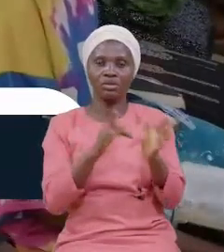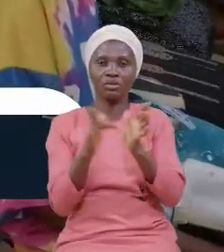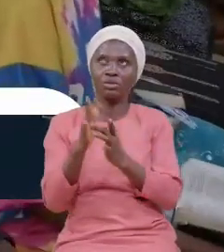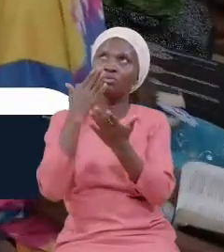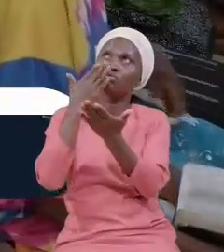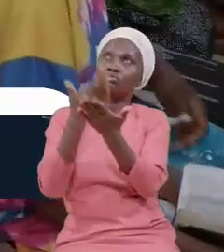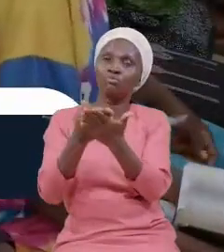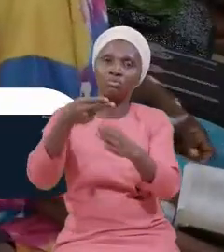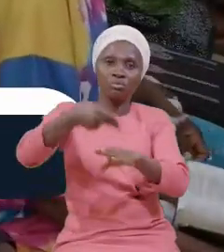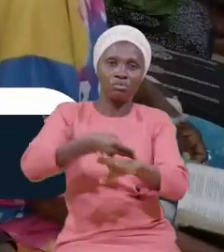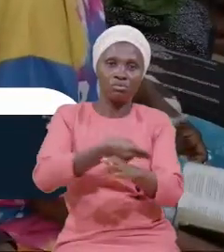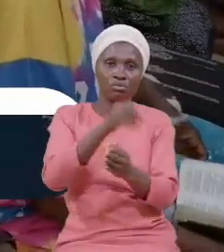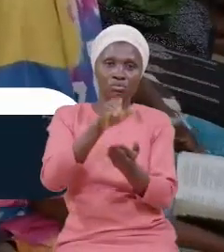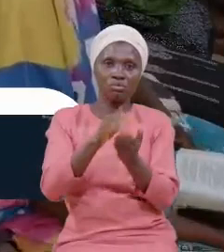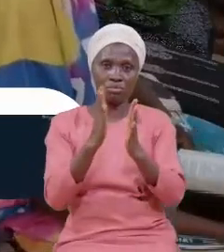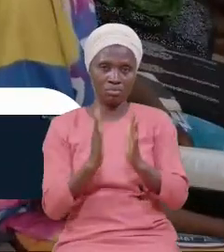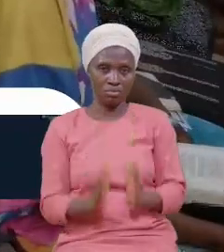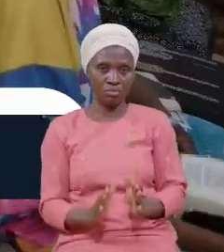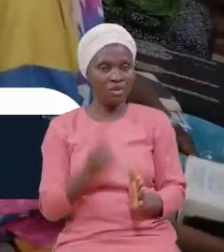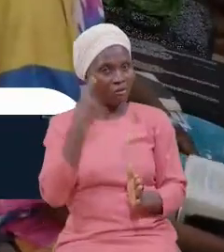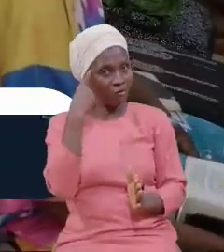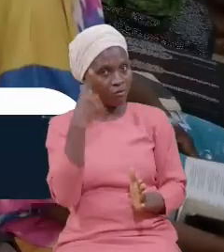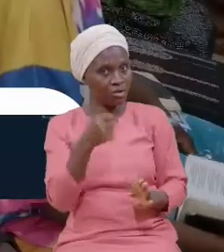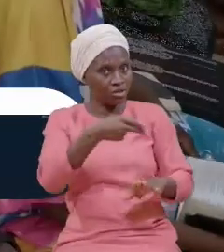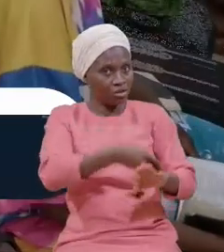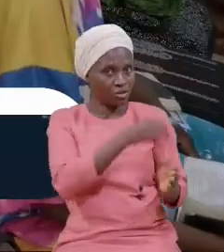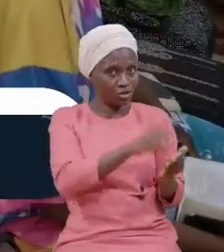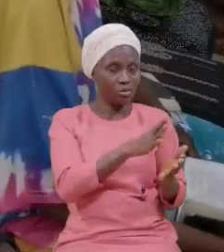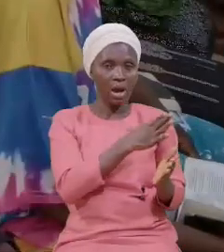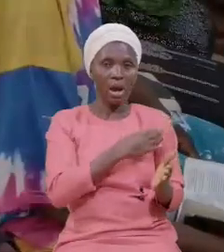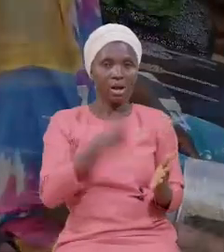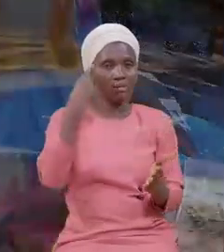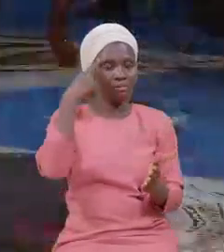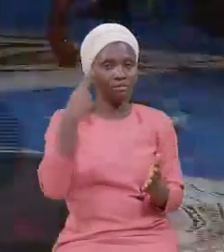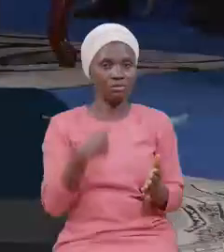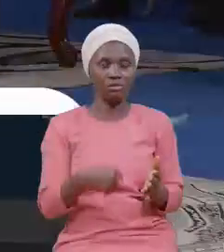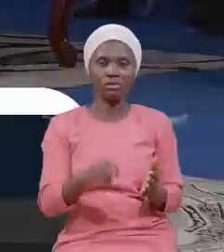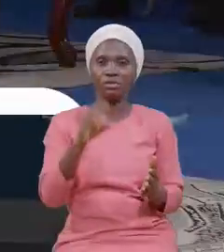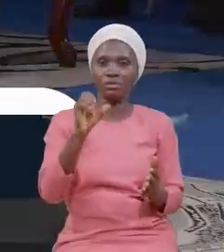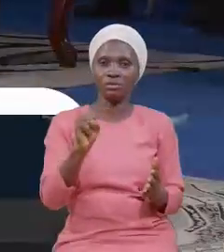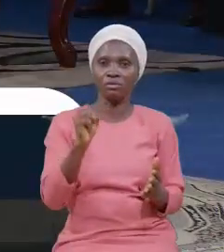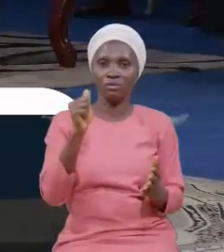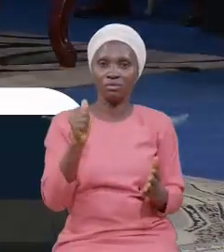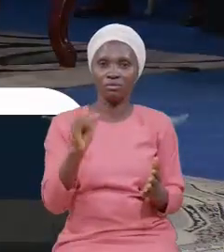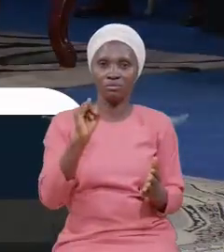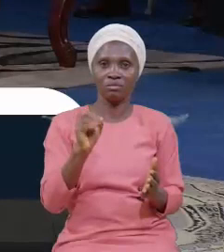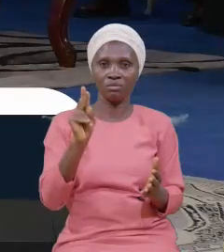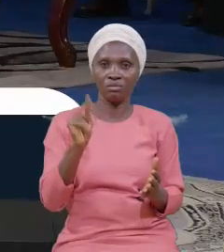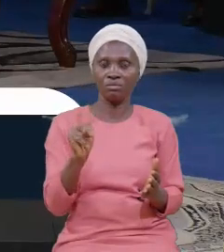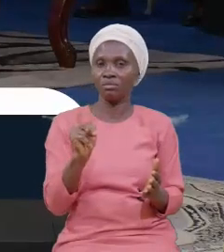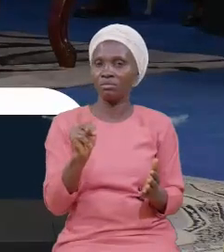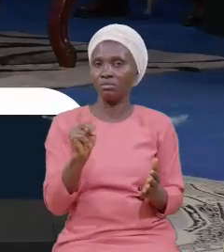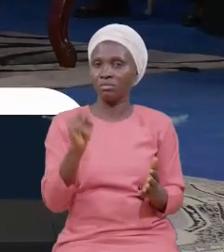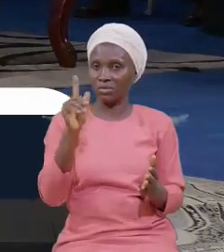for the sheep and for the saints. In John chapter 10, reading from verse